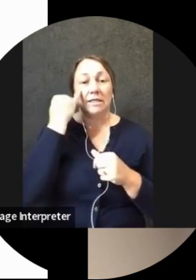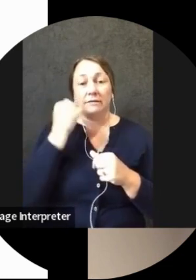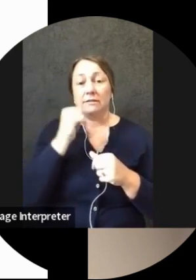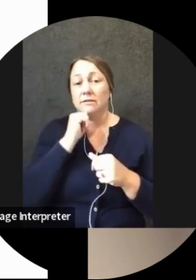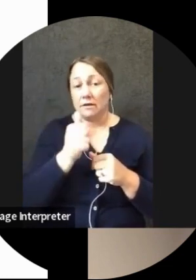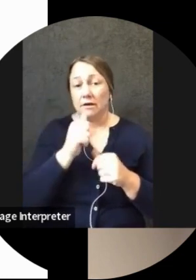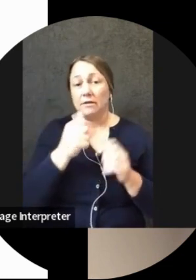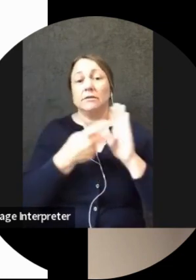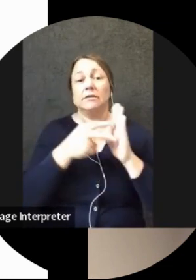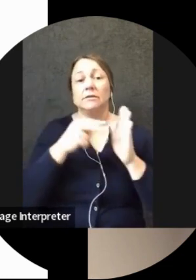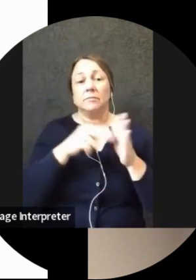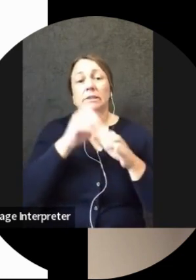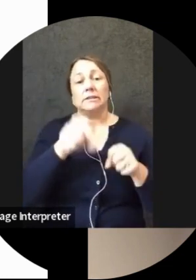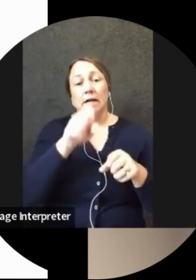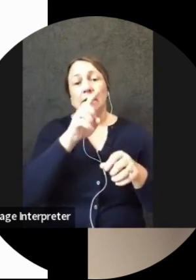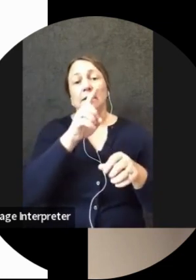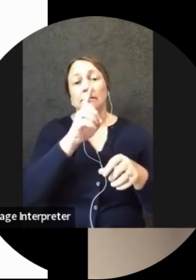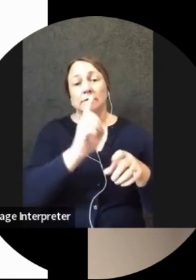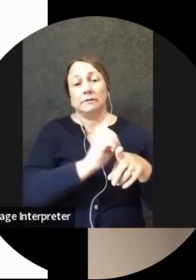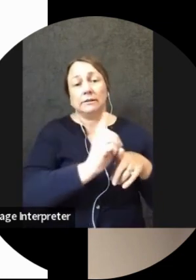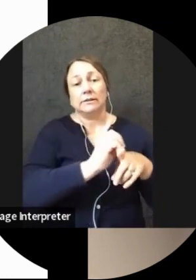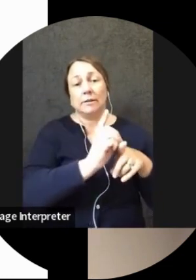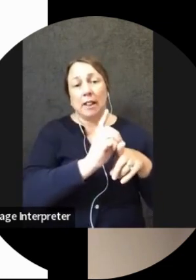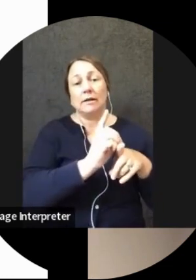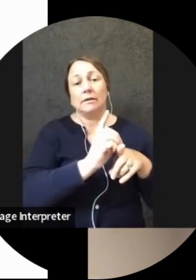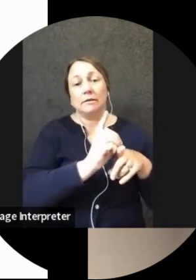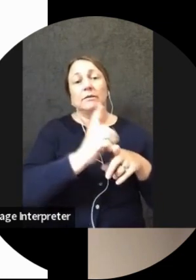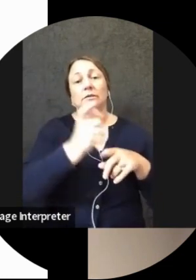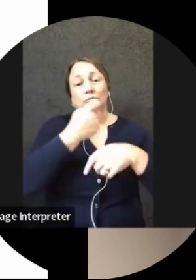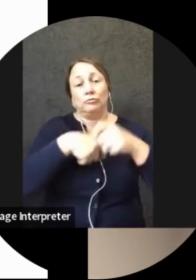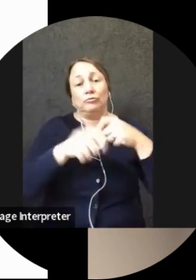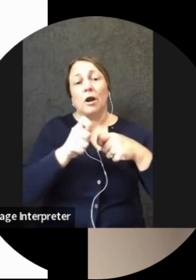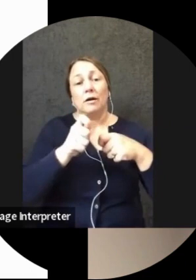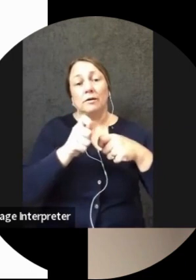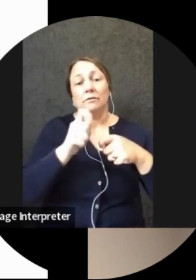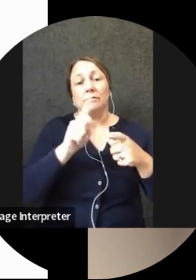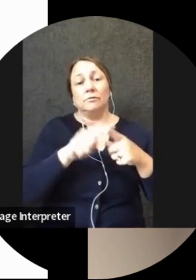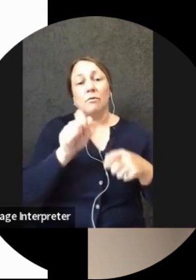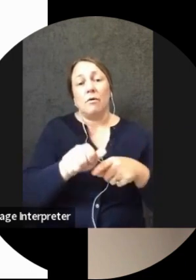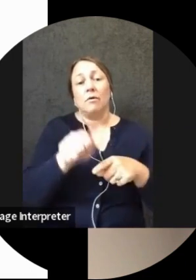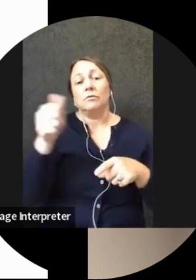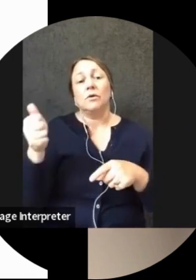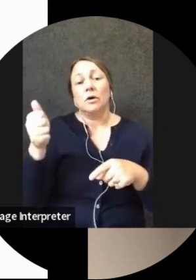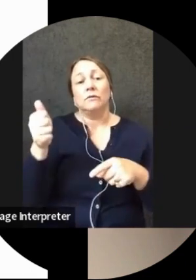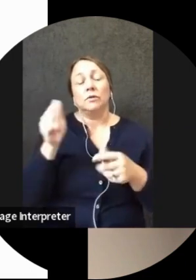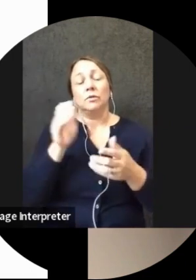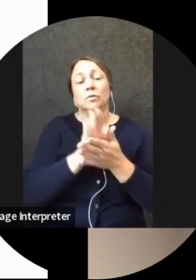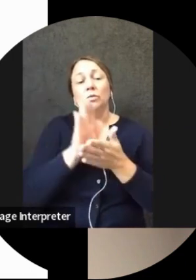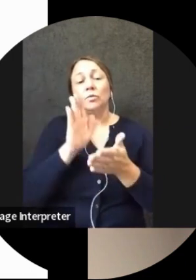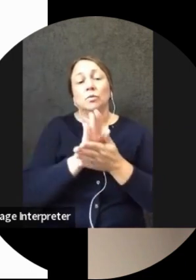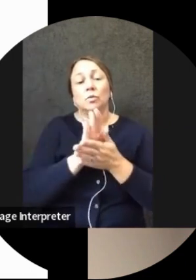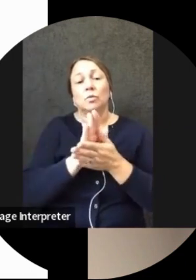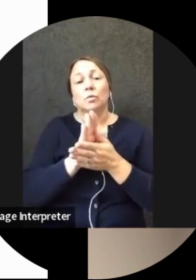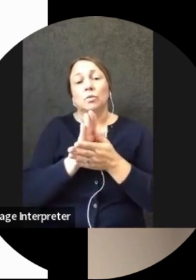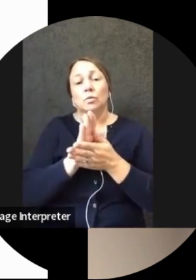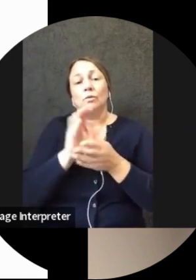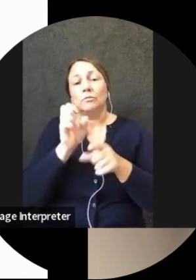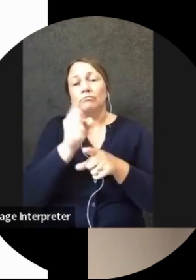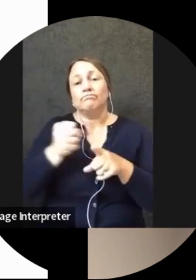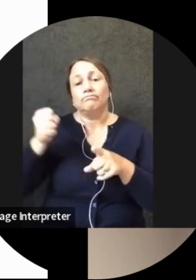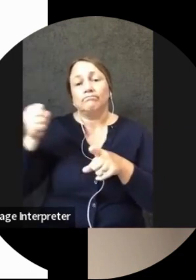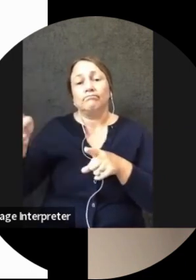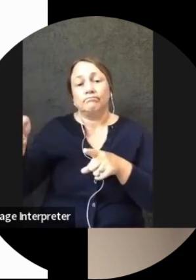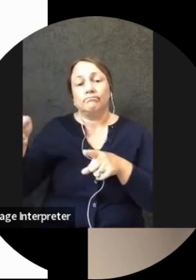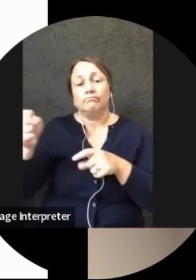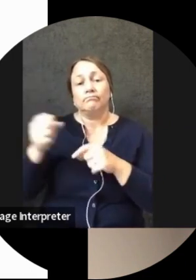be disciplined by having the placement changed. Usually it will be to an alternative school setting.